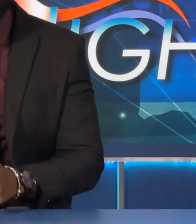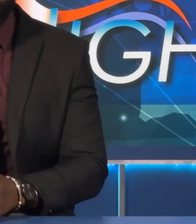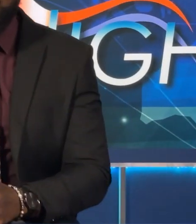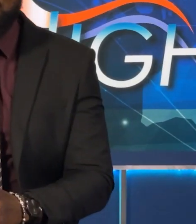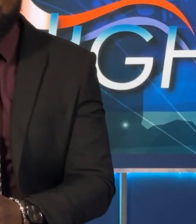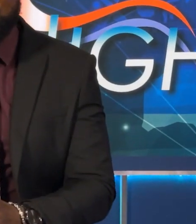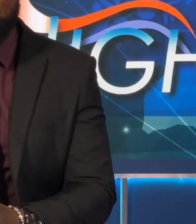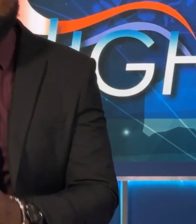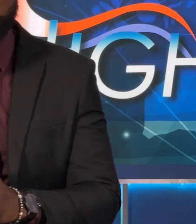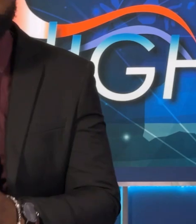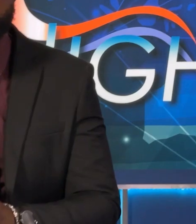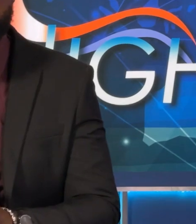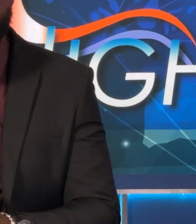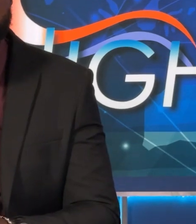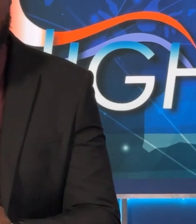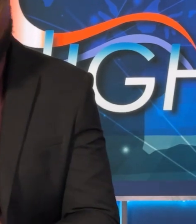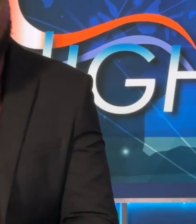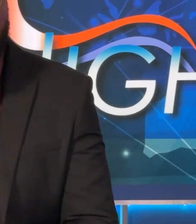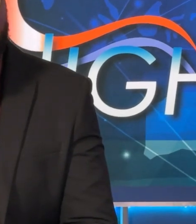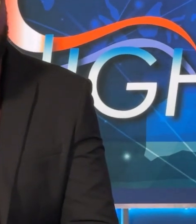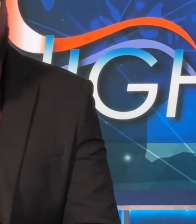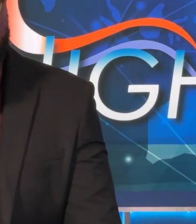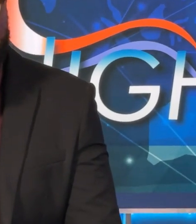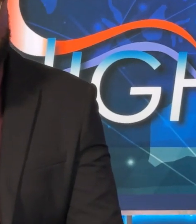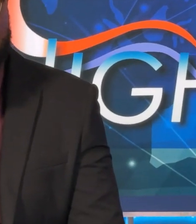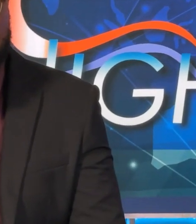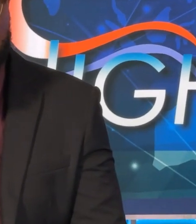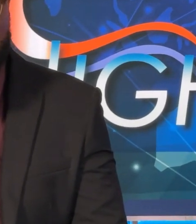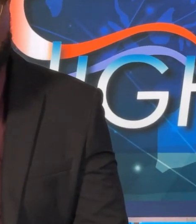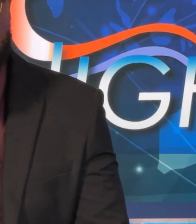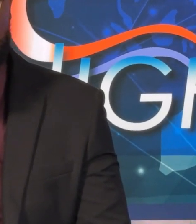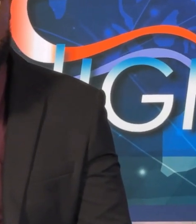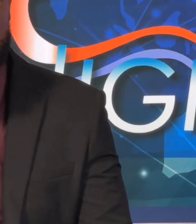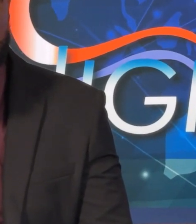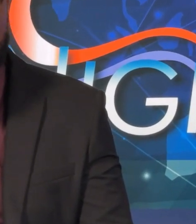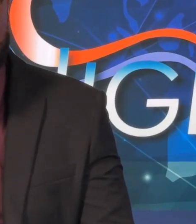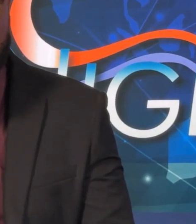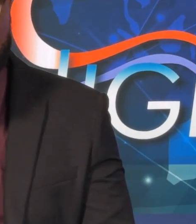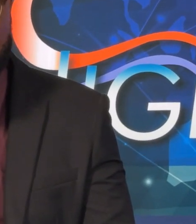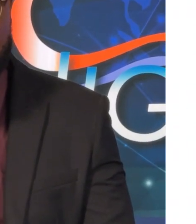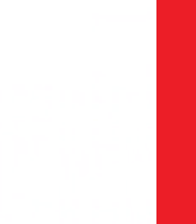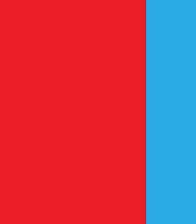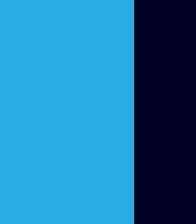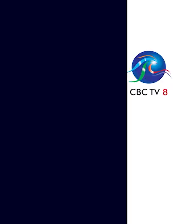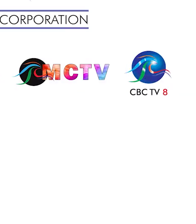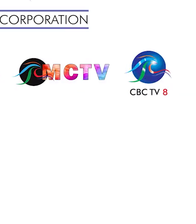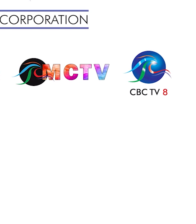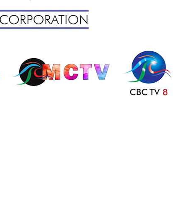Thanks for visiting us. To get more stories like this one, like and subscribe to our YouTube channel.